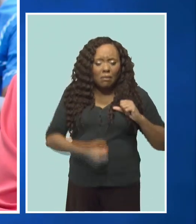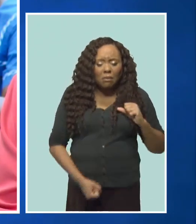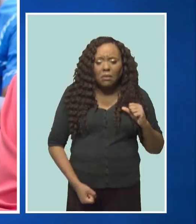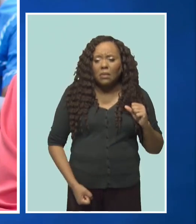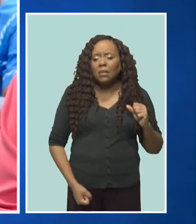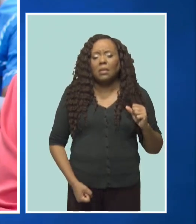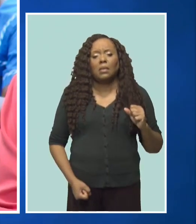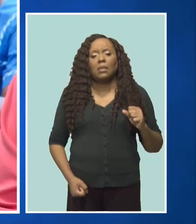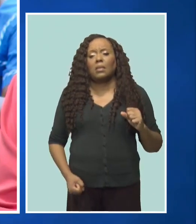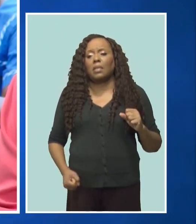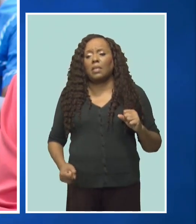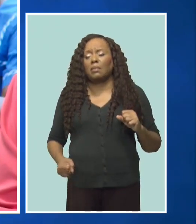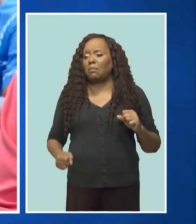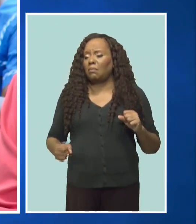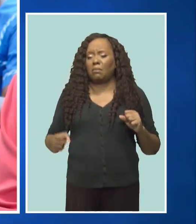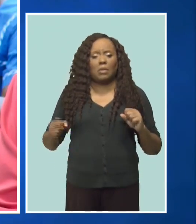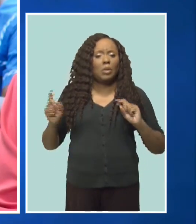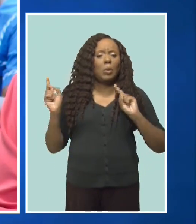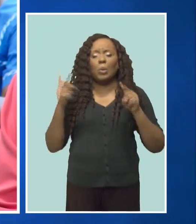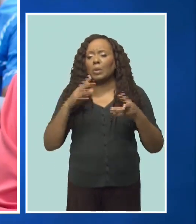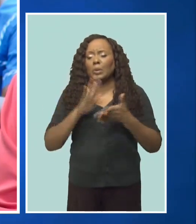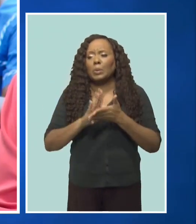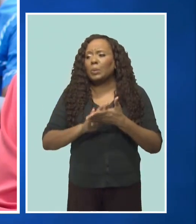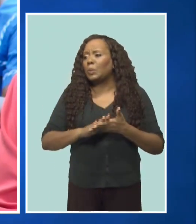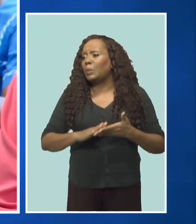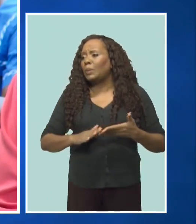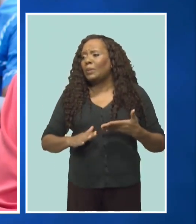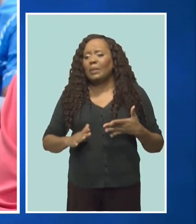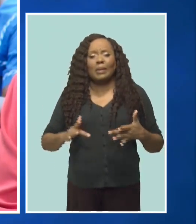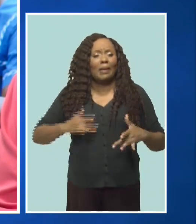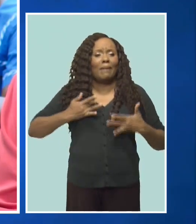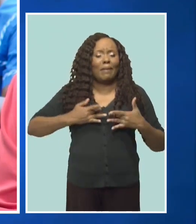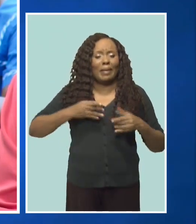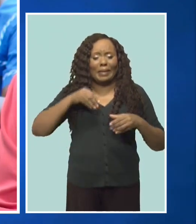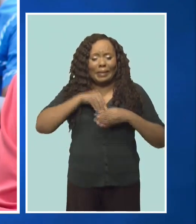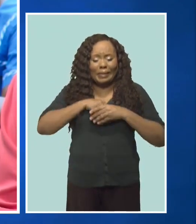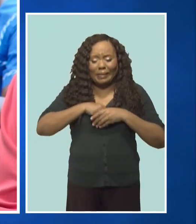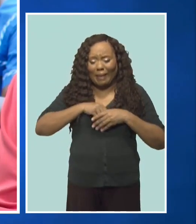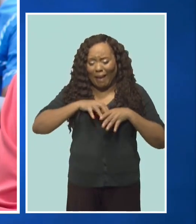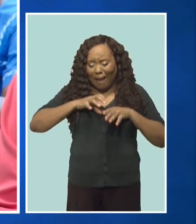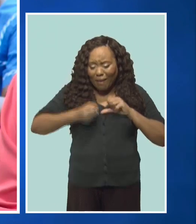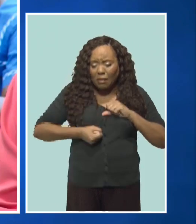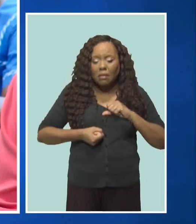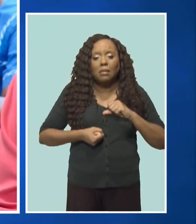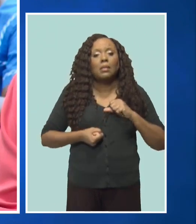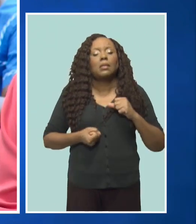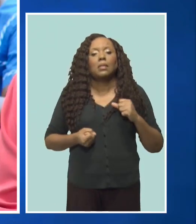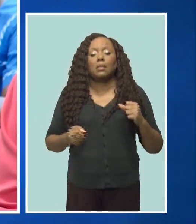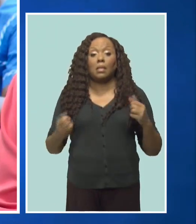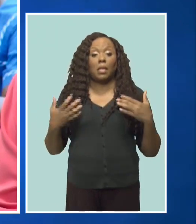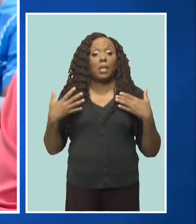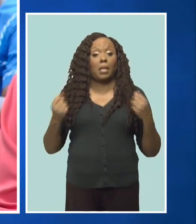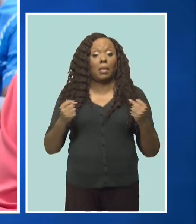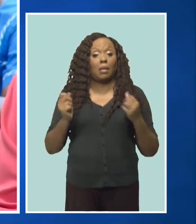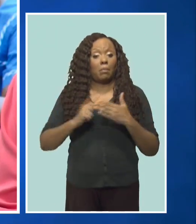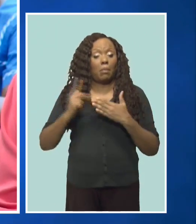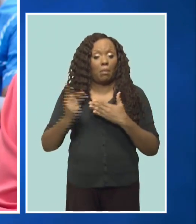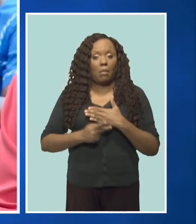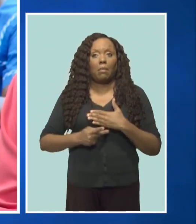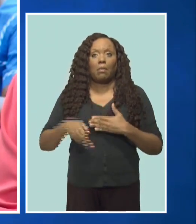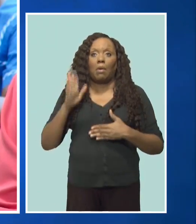and have to deal with all the other things they have to deal with in life. And therefore, this healing program is really meant to help